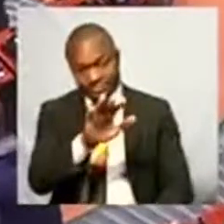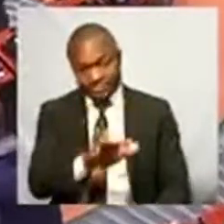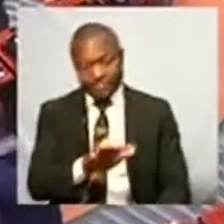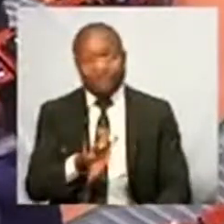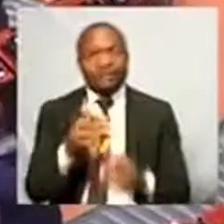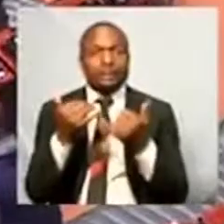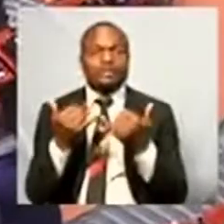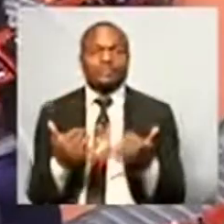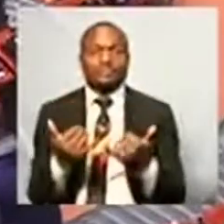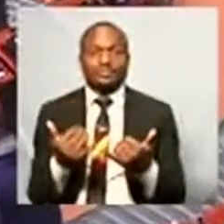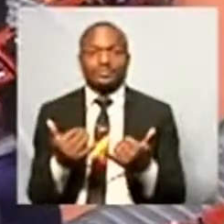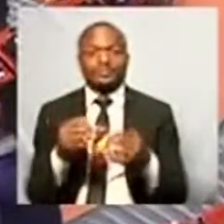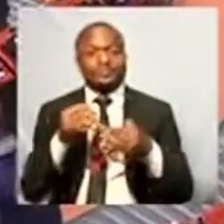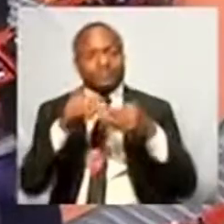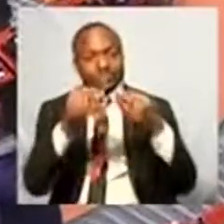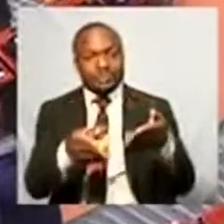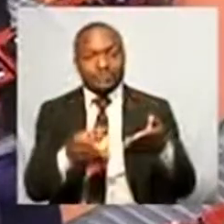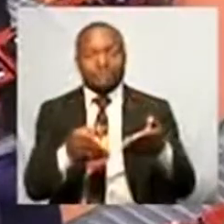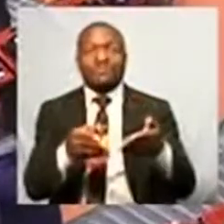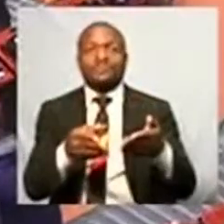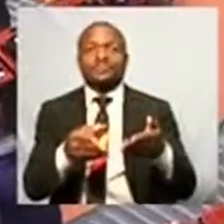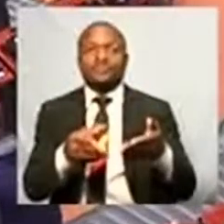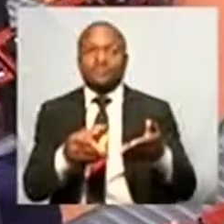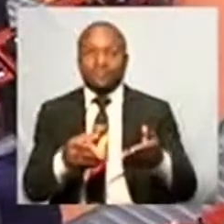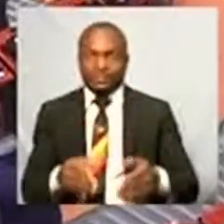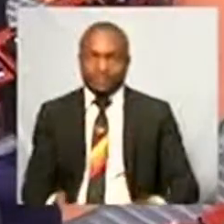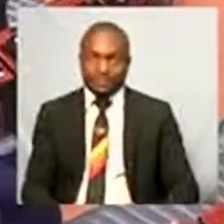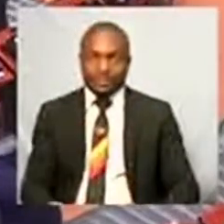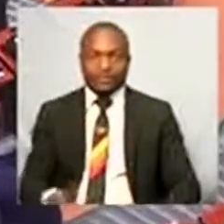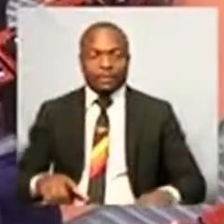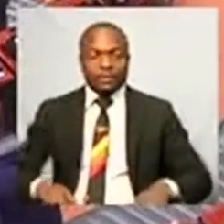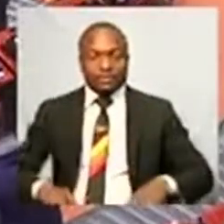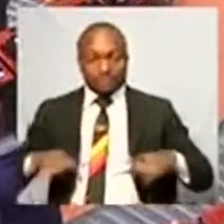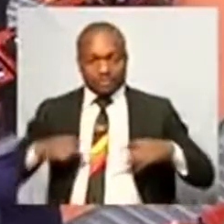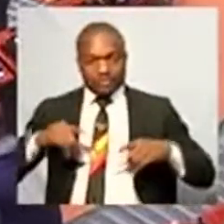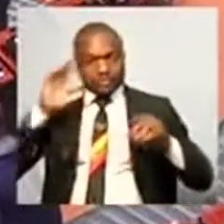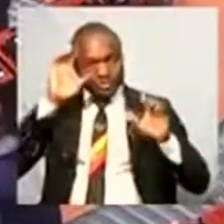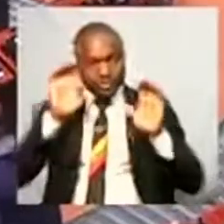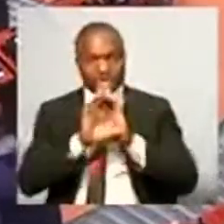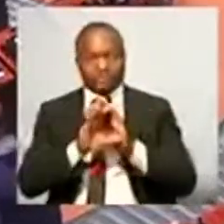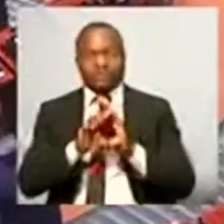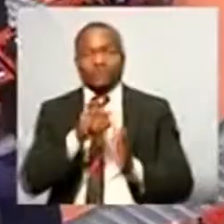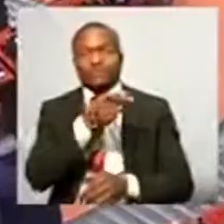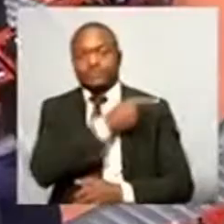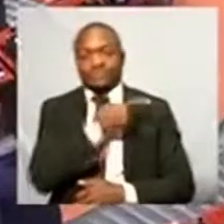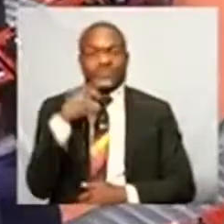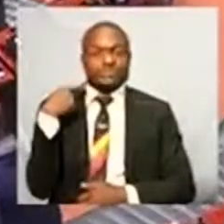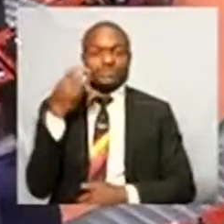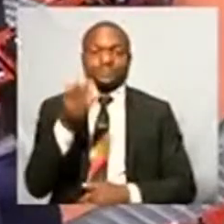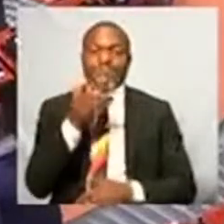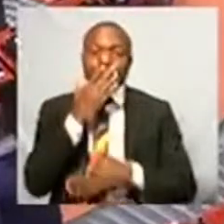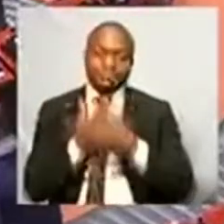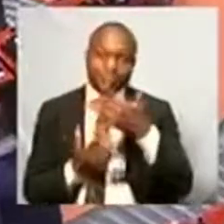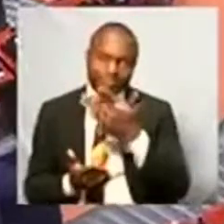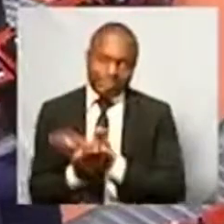constituted. Just now, we leave you with these live pictures from the chamber. Good morning.